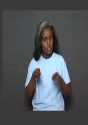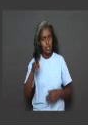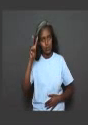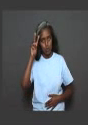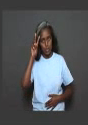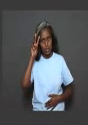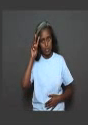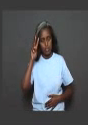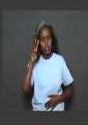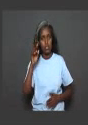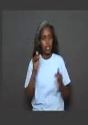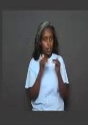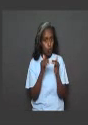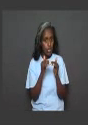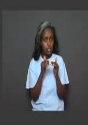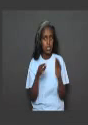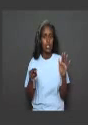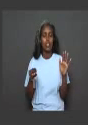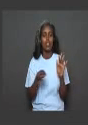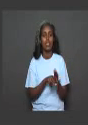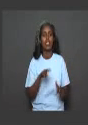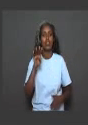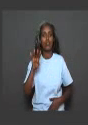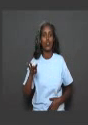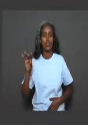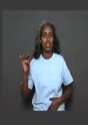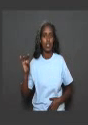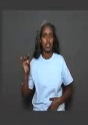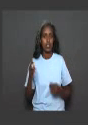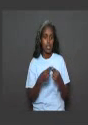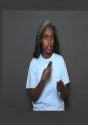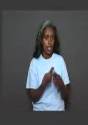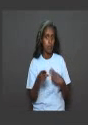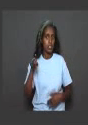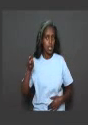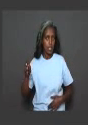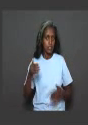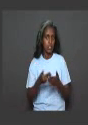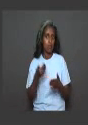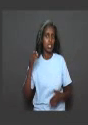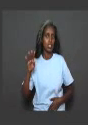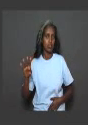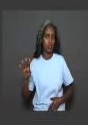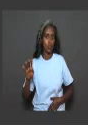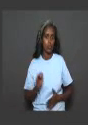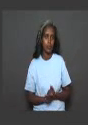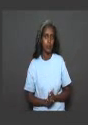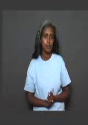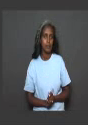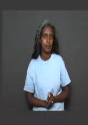squared equals negative 48 times x minus 4.